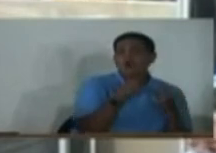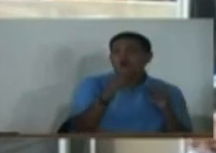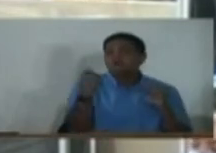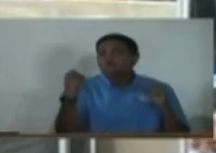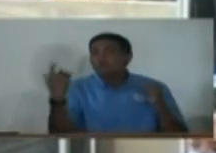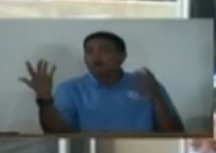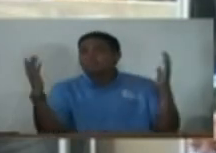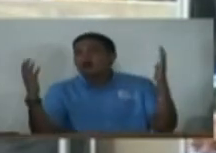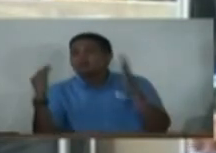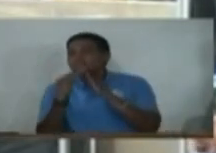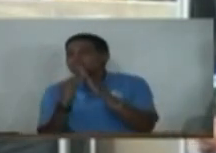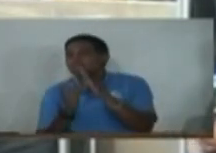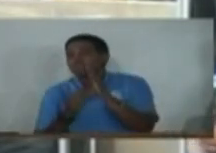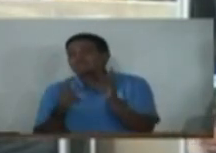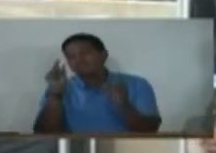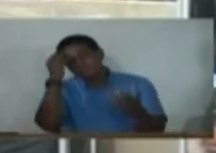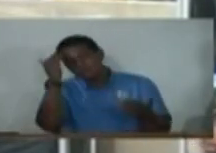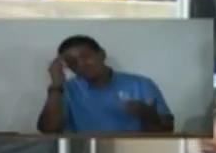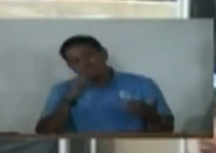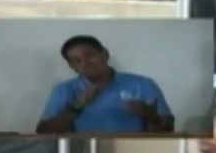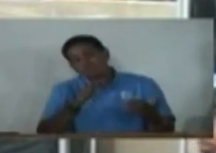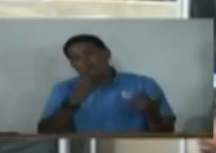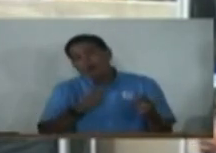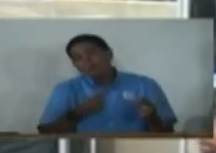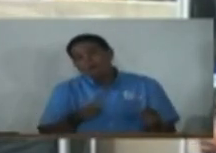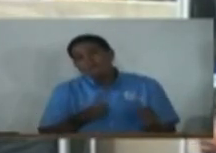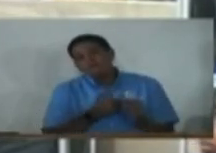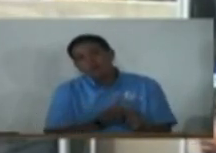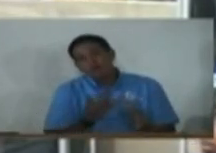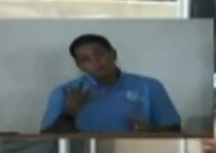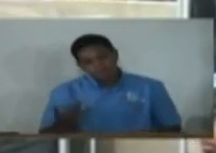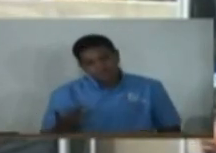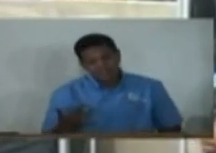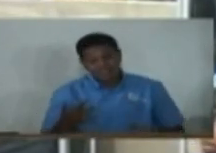Controlled entry protocols. Madam Speaker, globally,